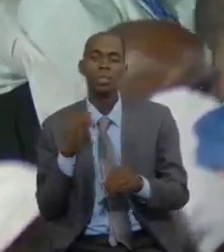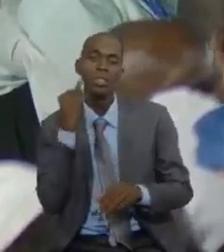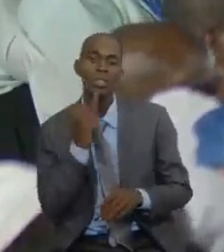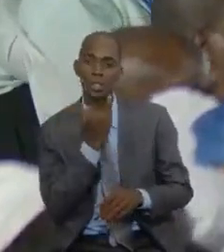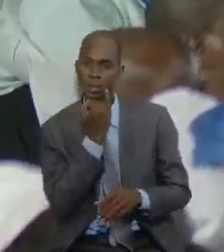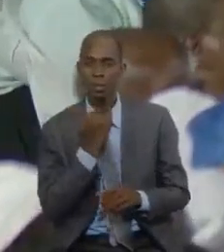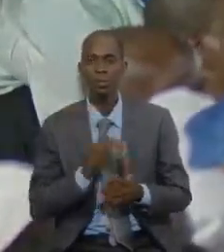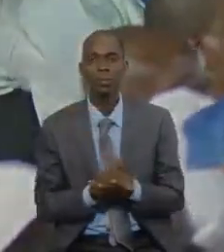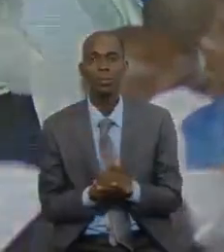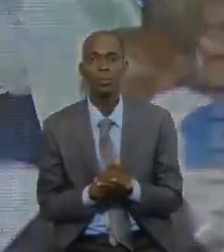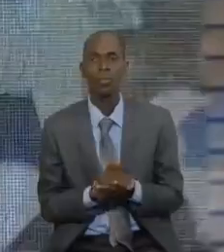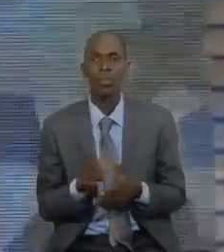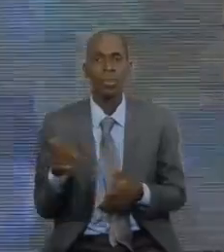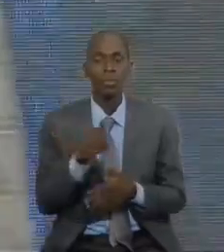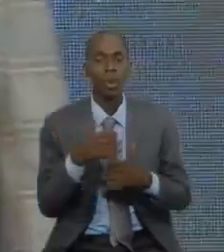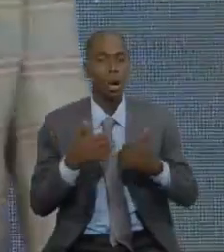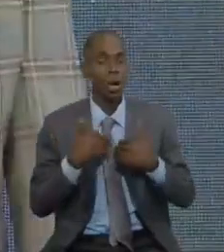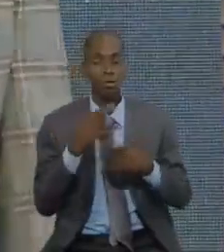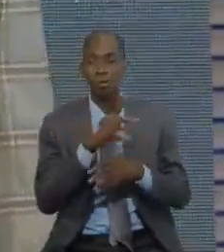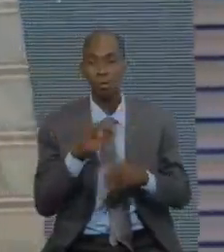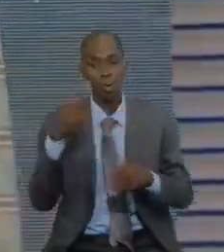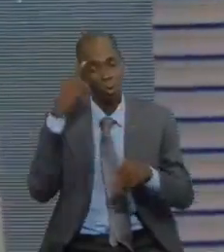You had no covenant or promise,